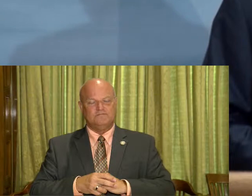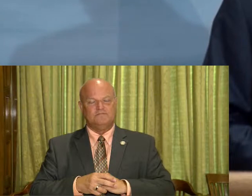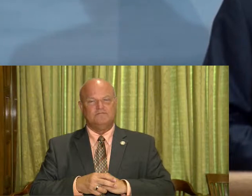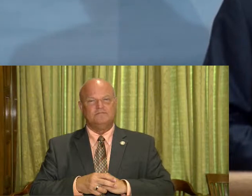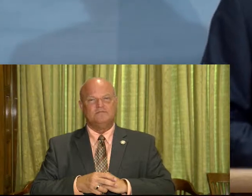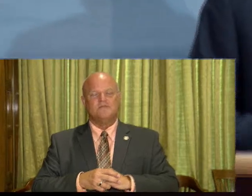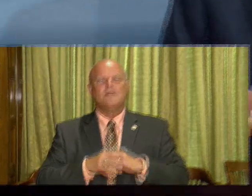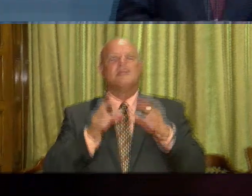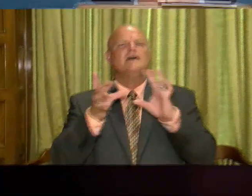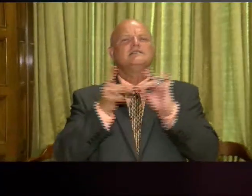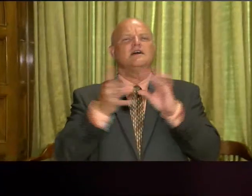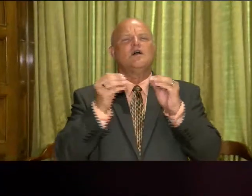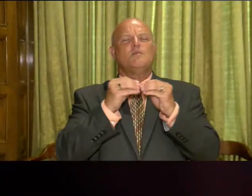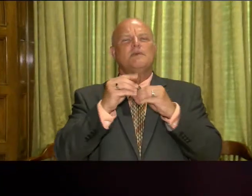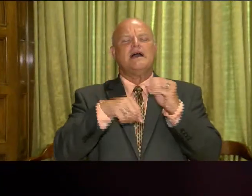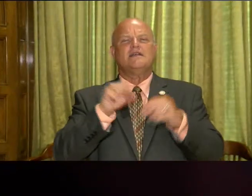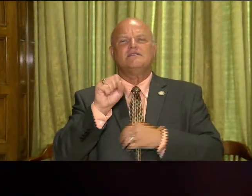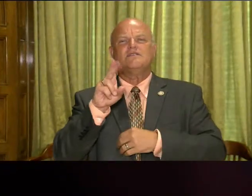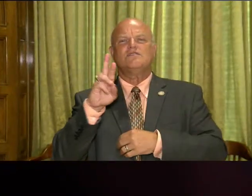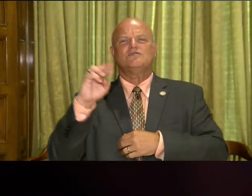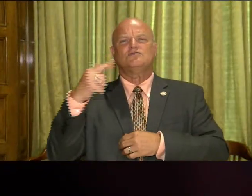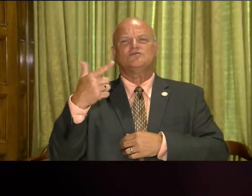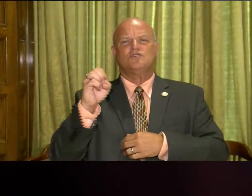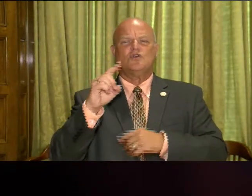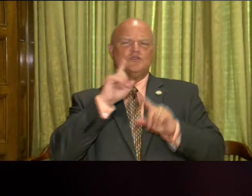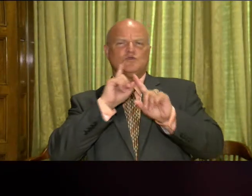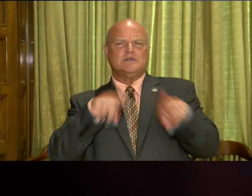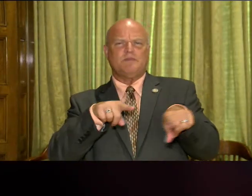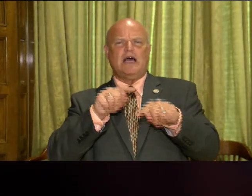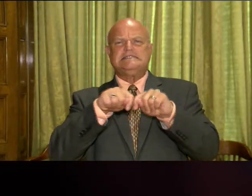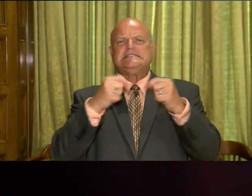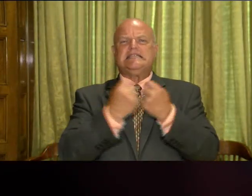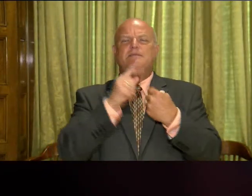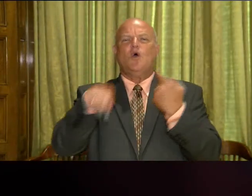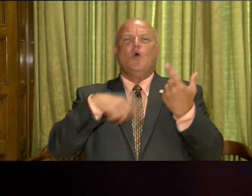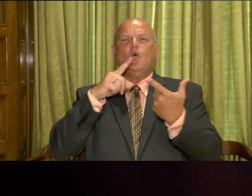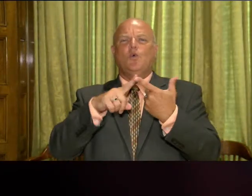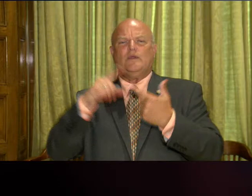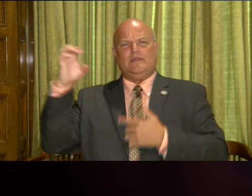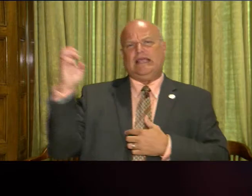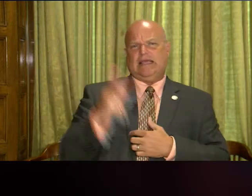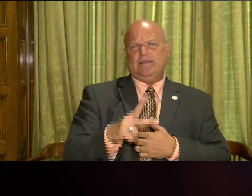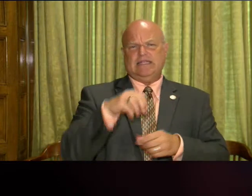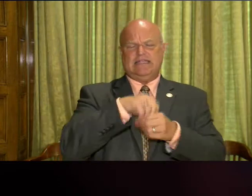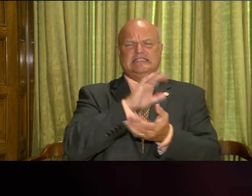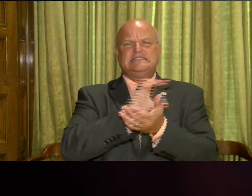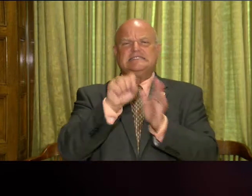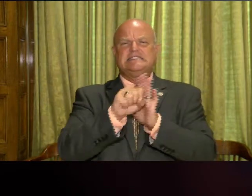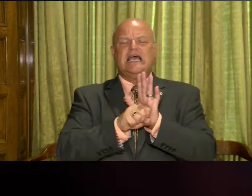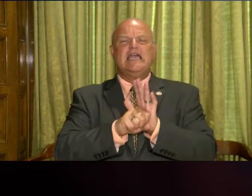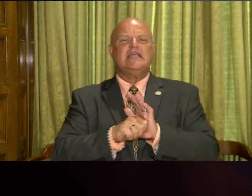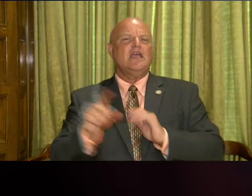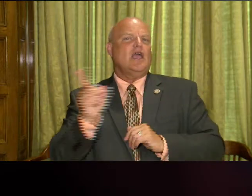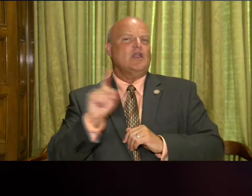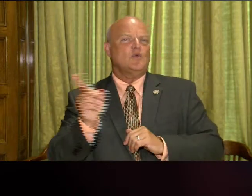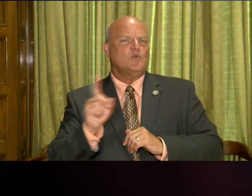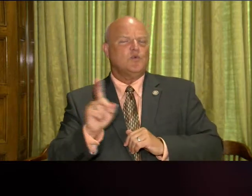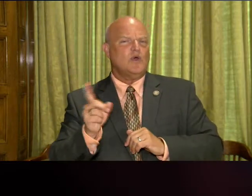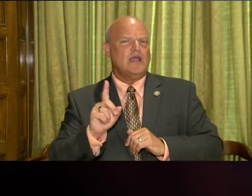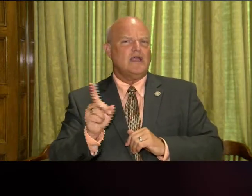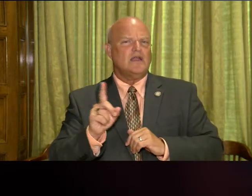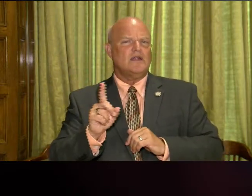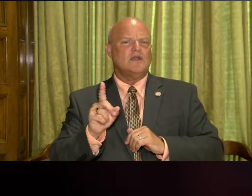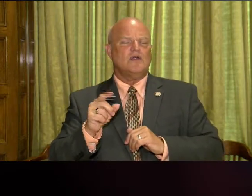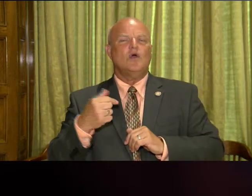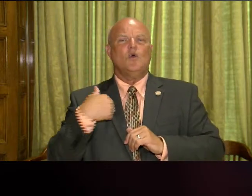Yes, could you talk more about the surge response teams? When will they be in the state? Where will they? And also, if memory serves, at one point